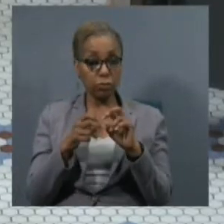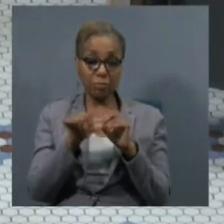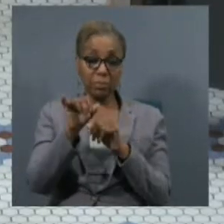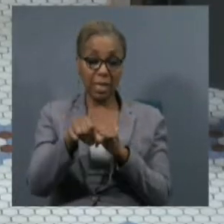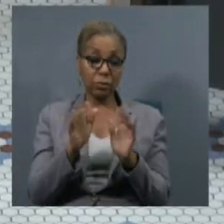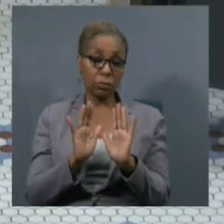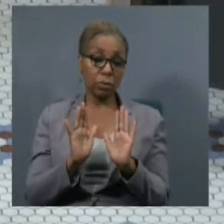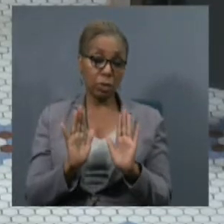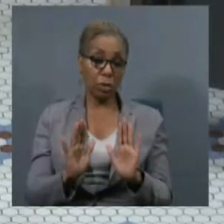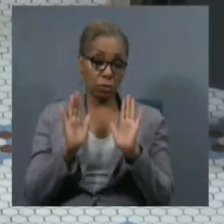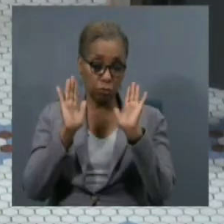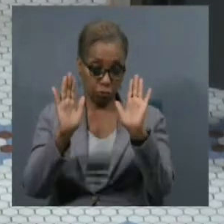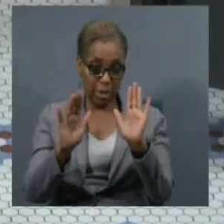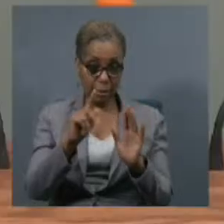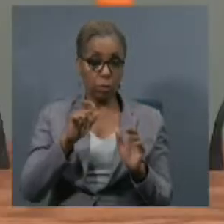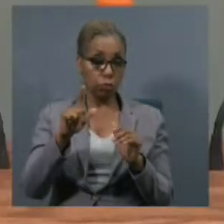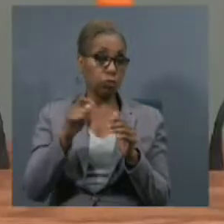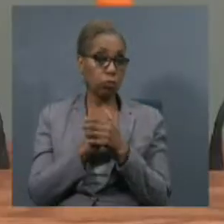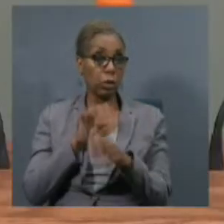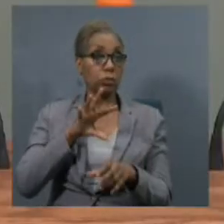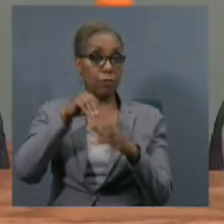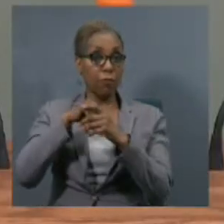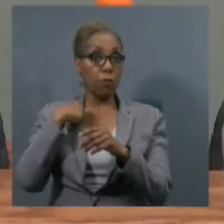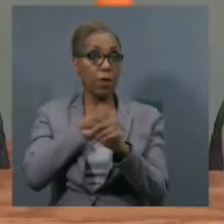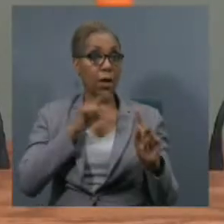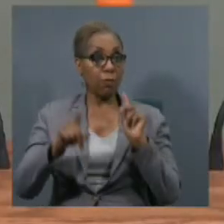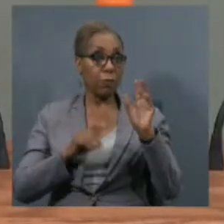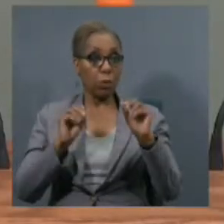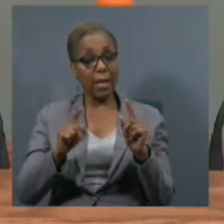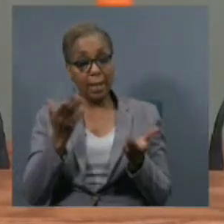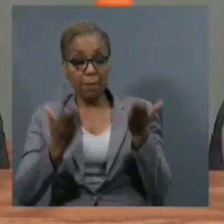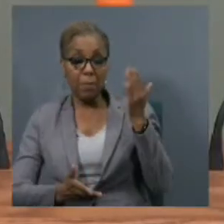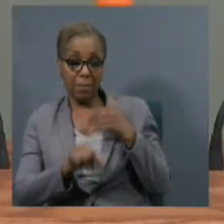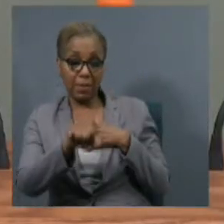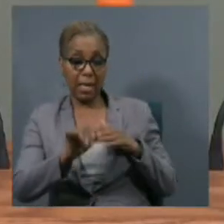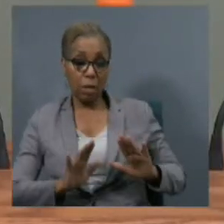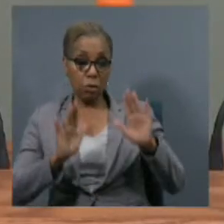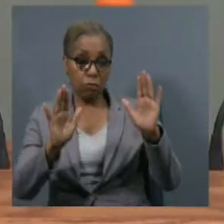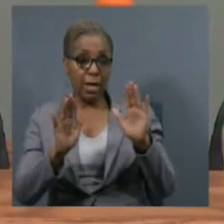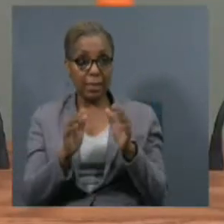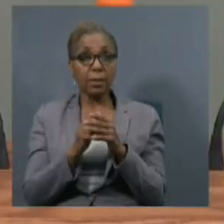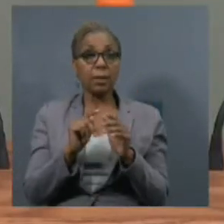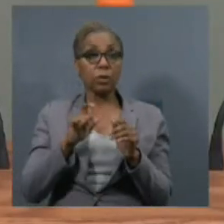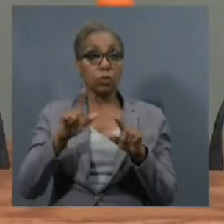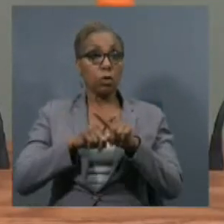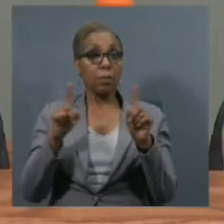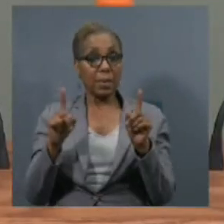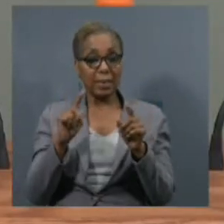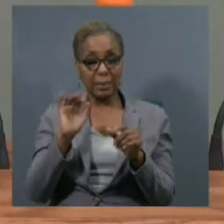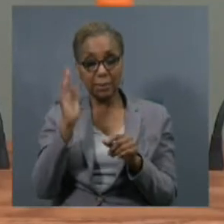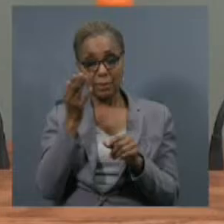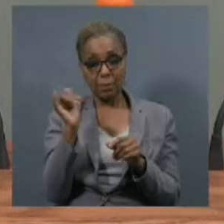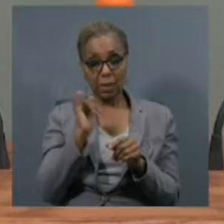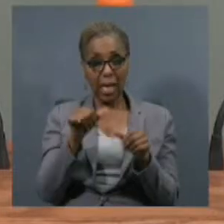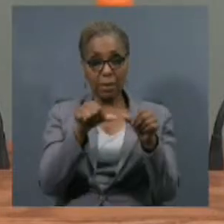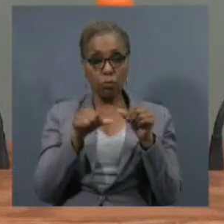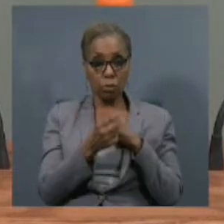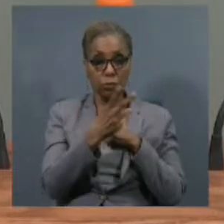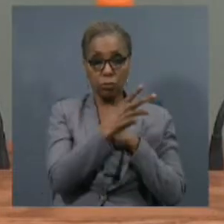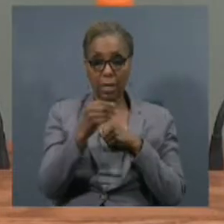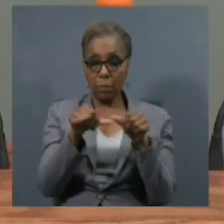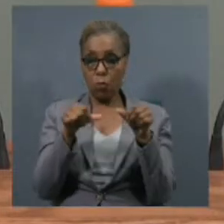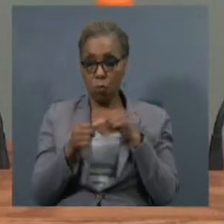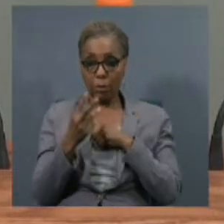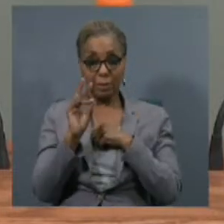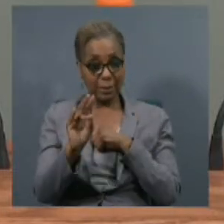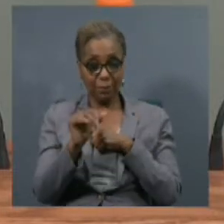that's the main aim. okay, it might be a great tool, but it looks like Ward 2 and Ward 7 don't fit within